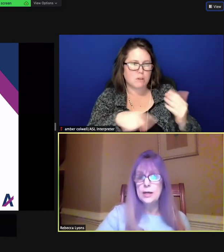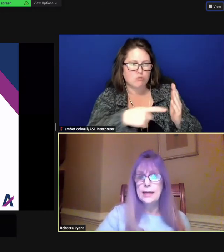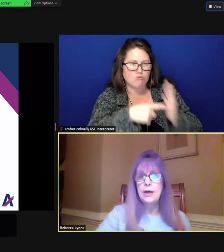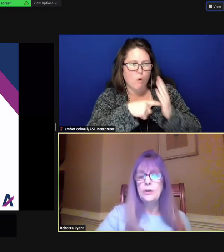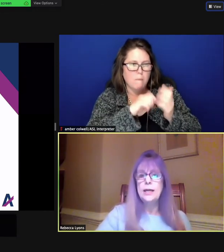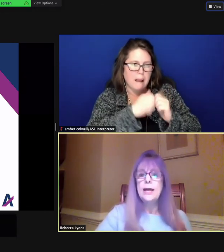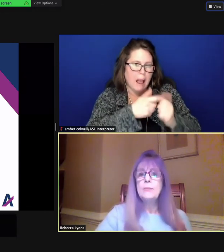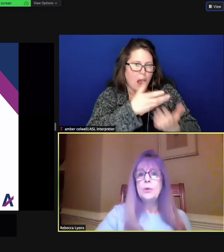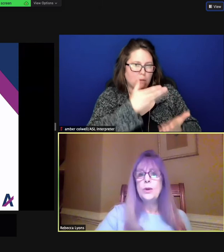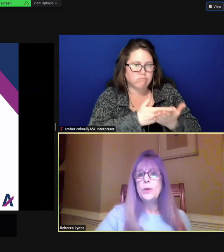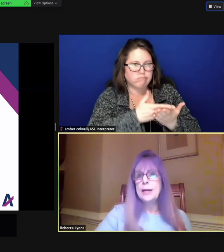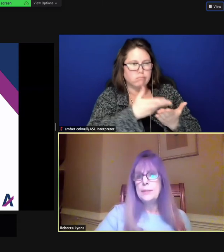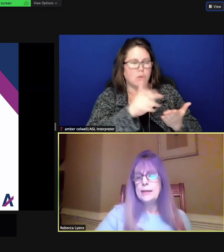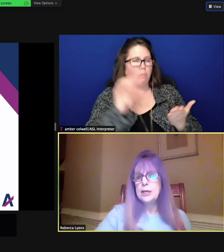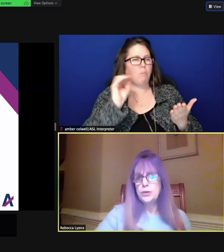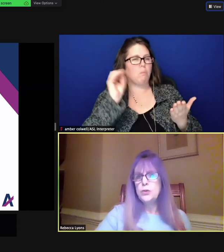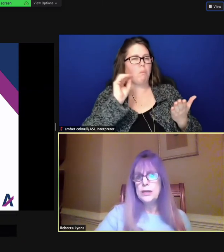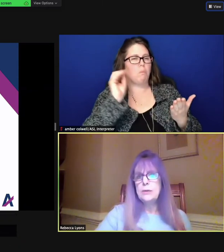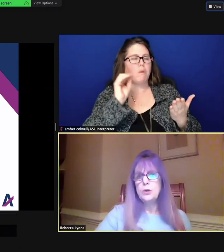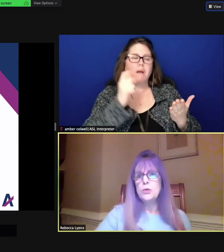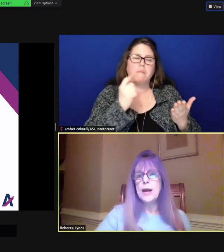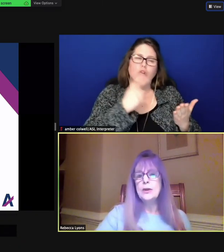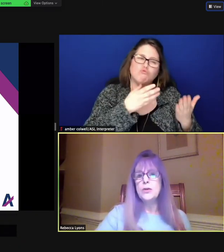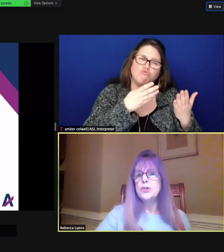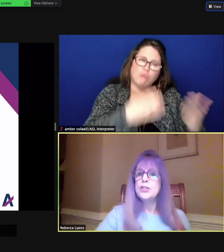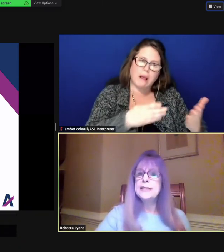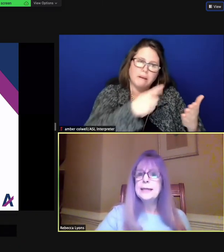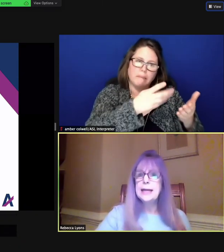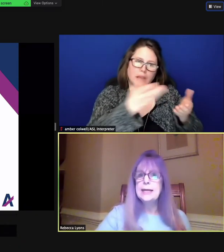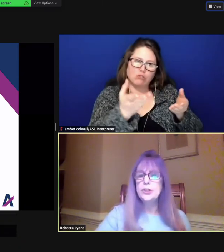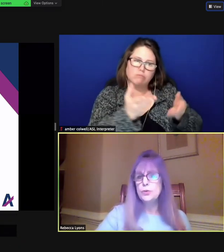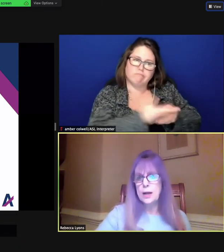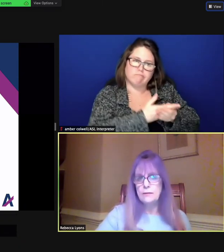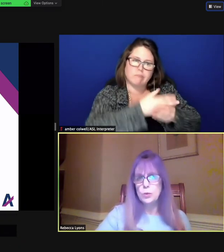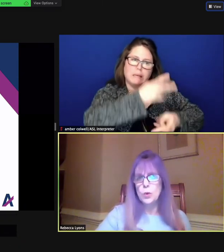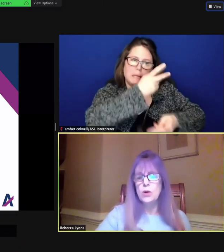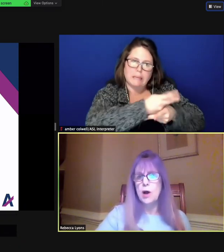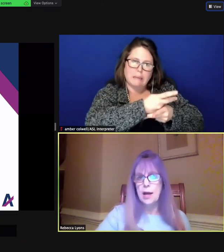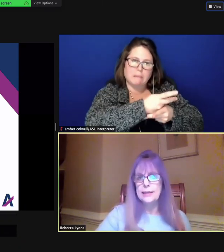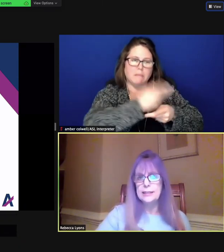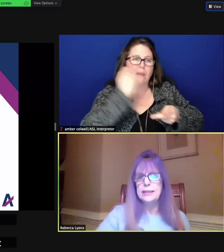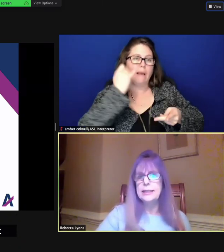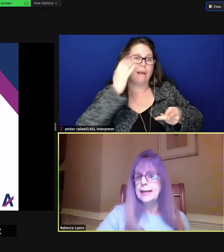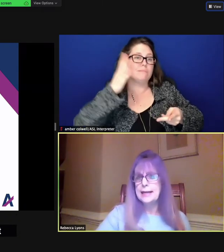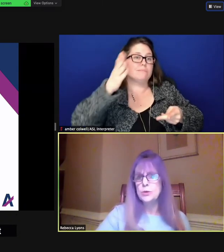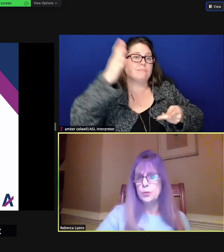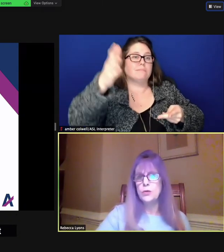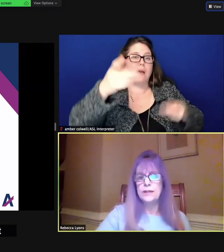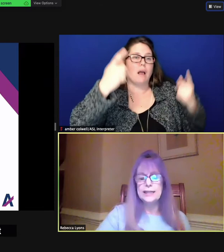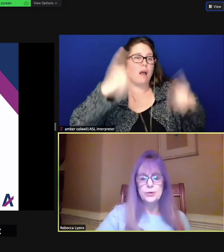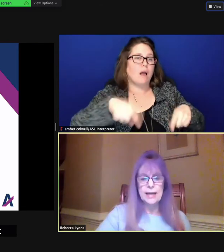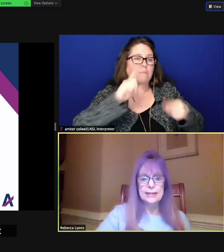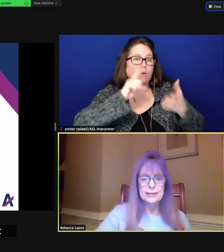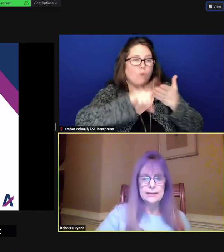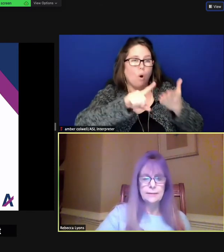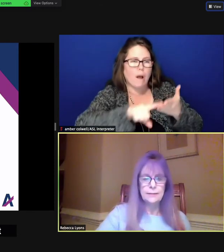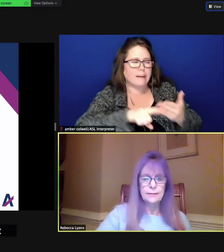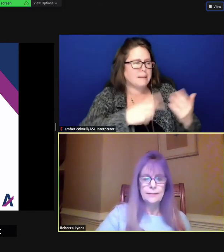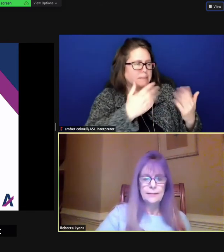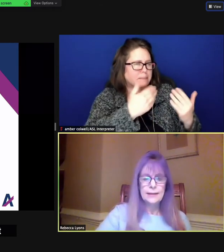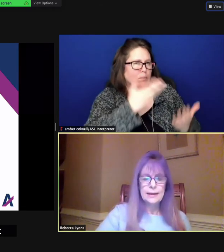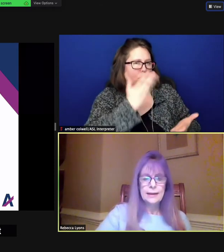in your account, but we recommend that you do keep good records just in case you ever were audited and had to prove an expense.